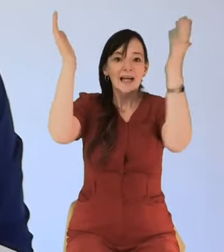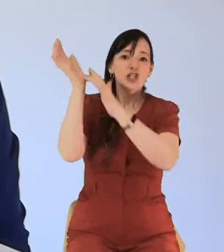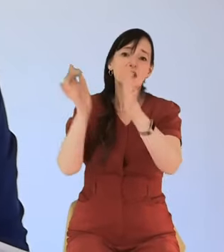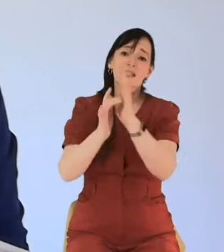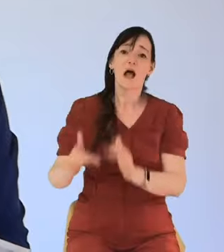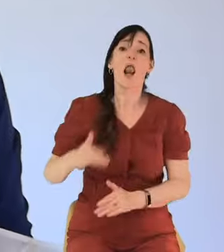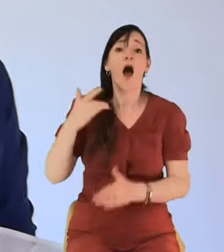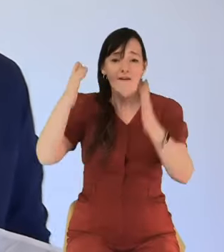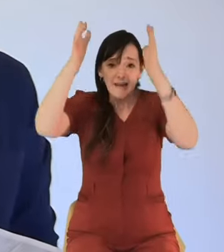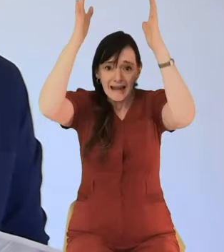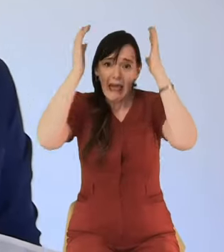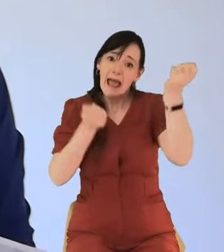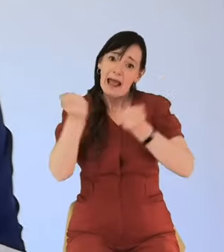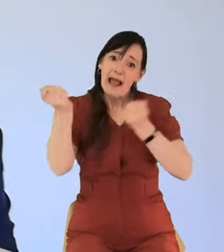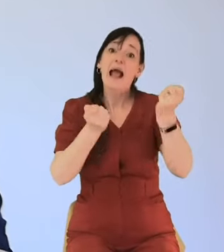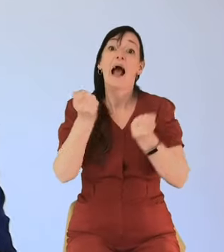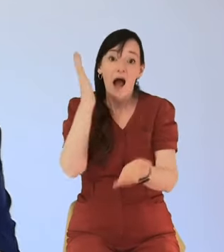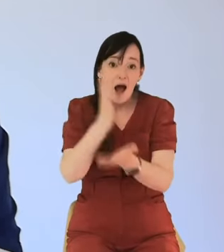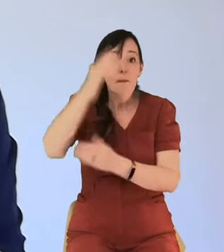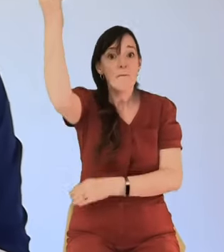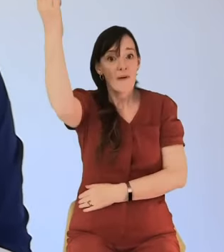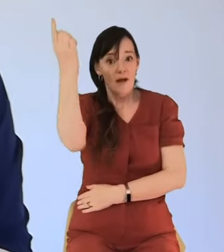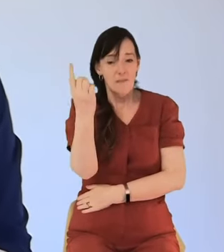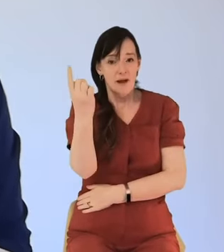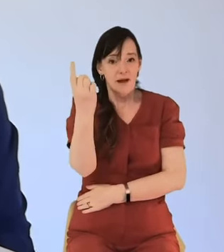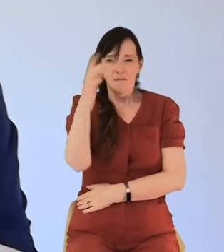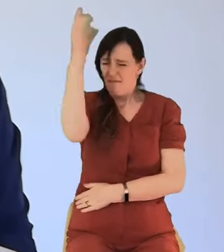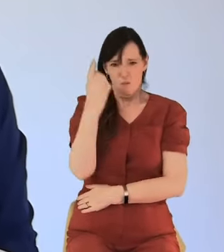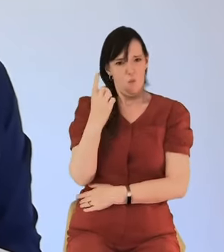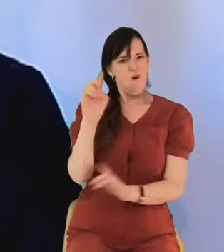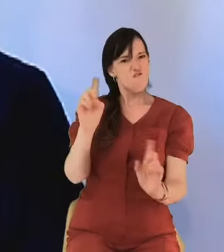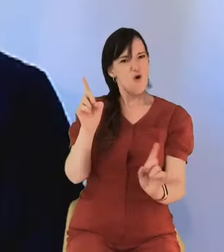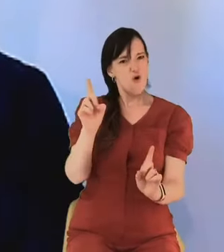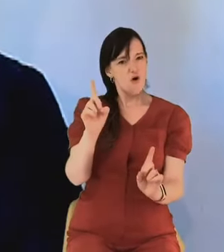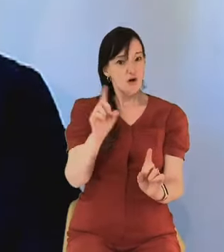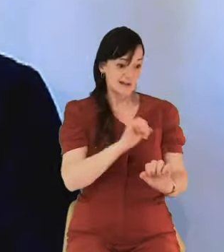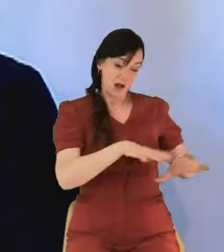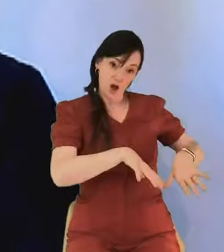back. And the point is, he's coming back to finish what he started.